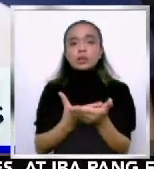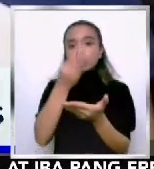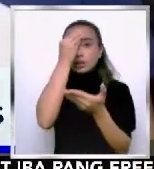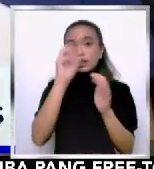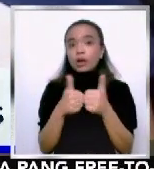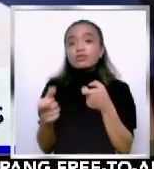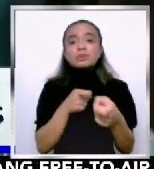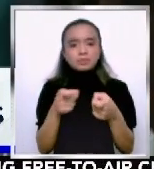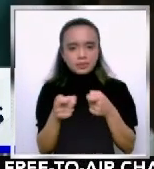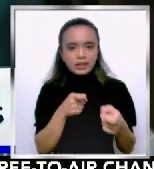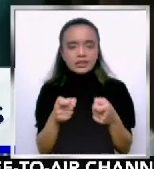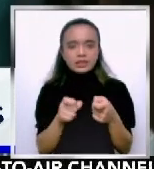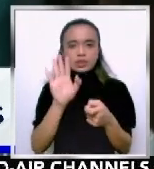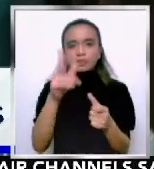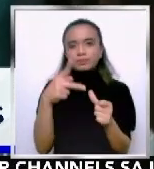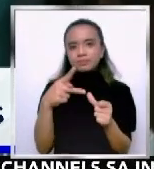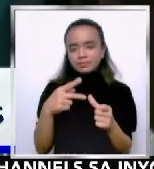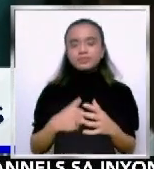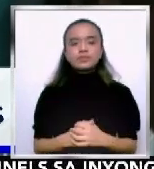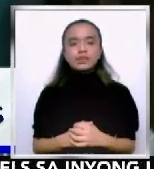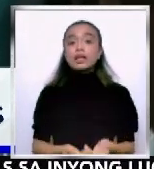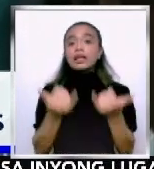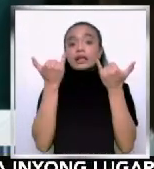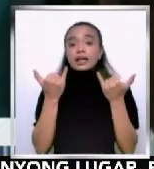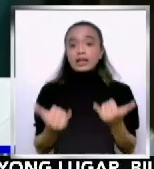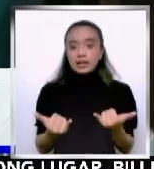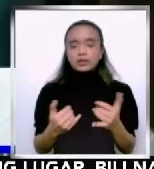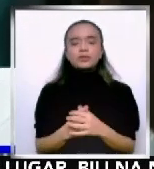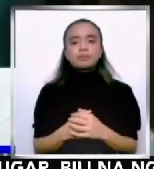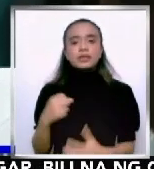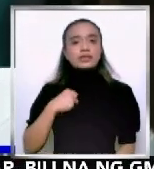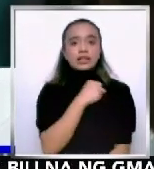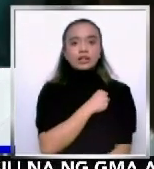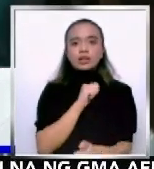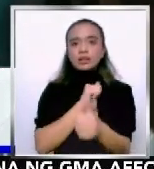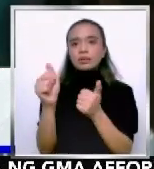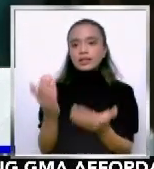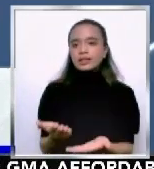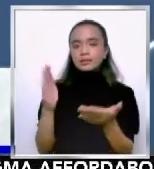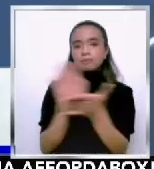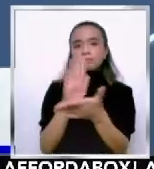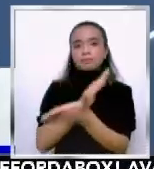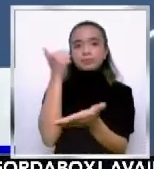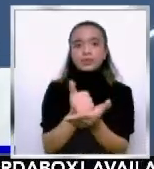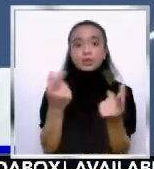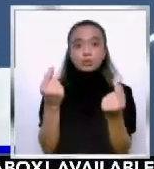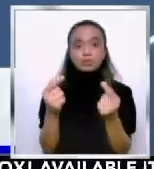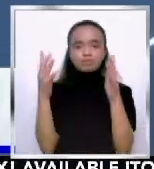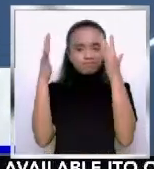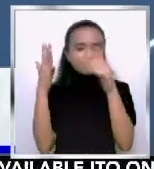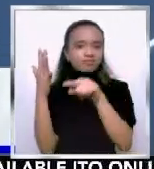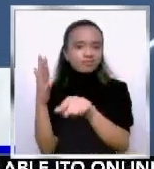your priorities. Ngayong araw, nagpasa ng resolusyon ng Senado para bigyan pugay ang nakamit ni Alex. Mensahe niya